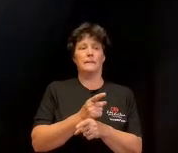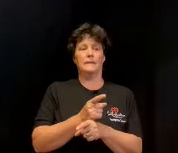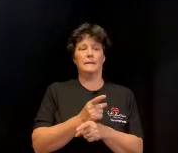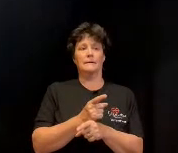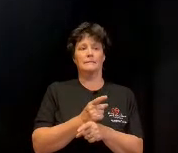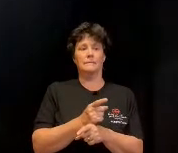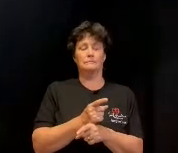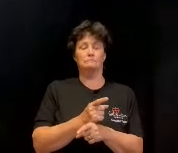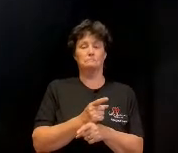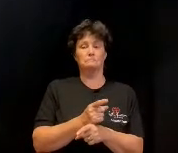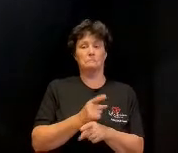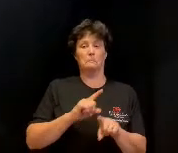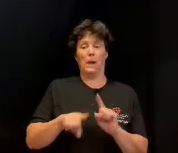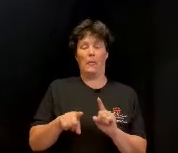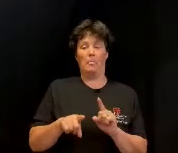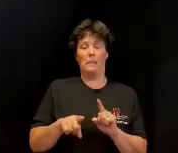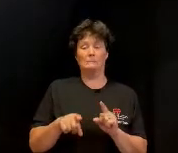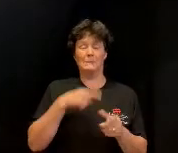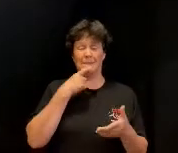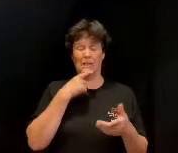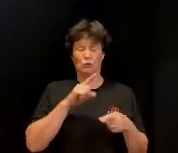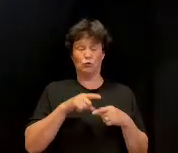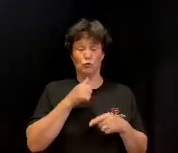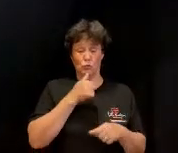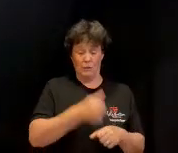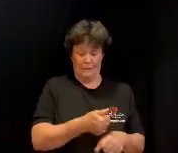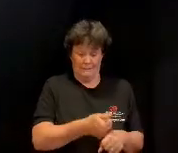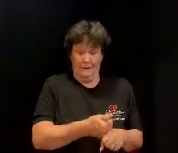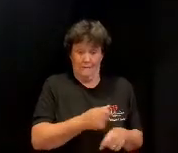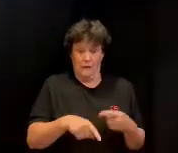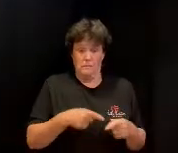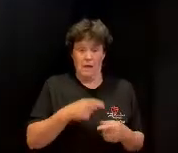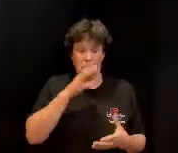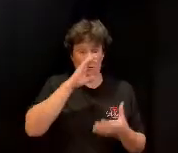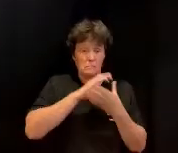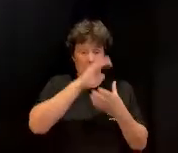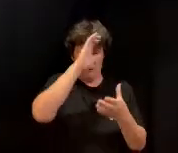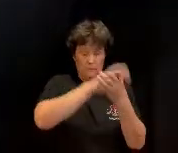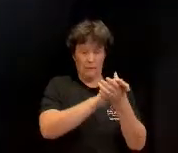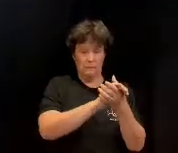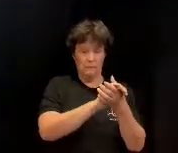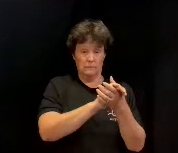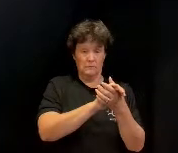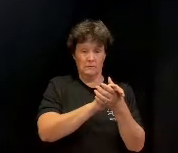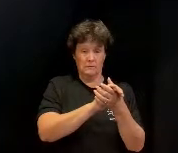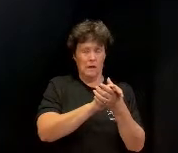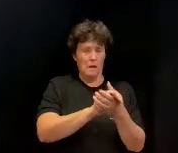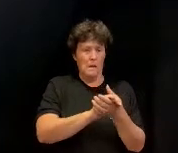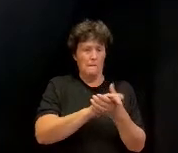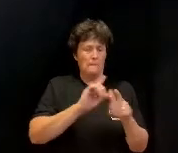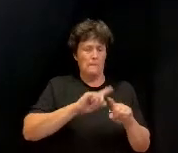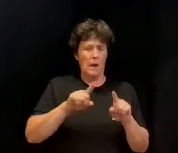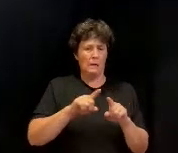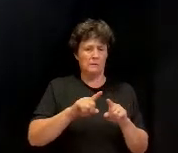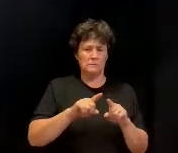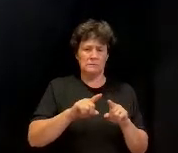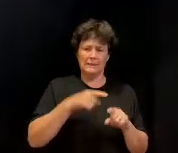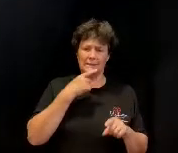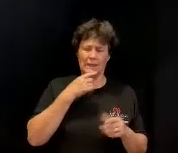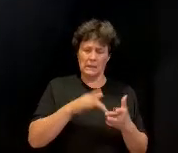spouse, right? But why? Because the Bible says in 1 Corinthians 13 that love endures all